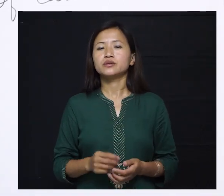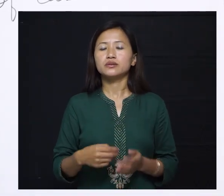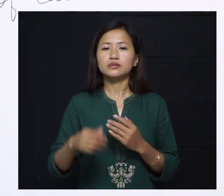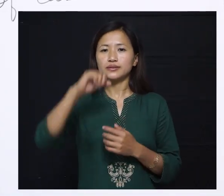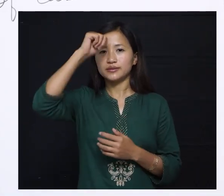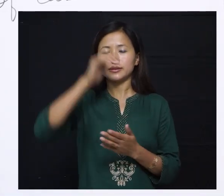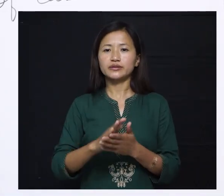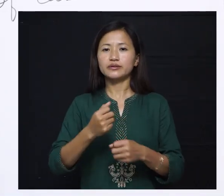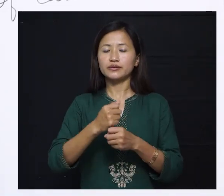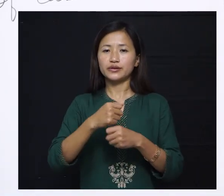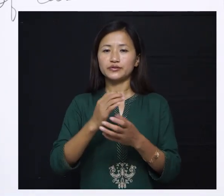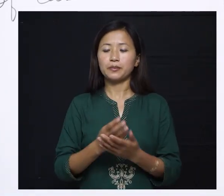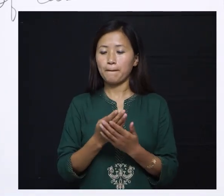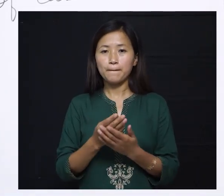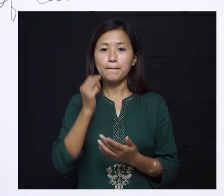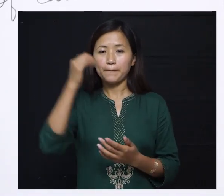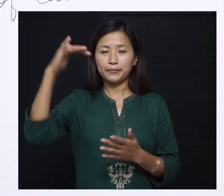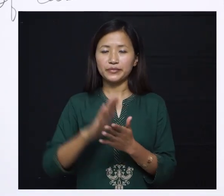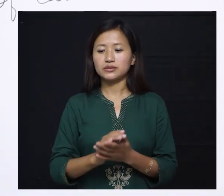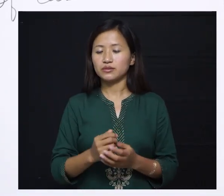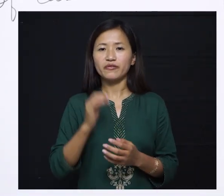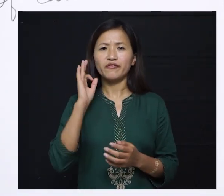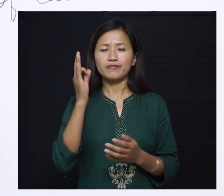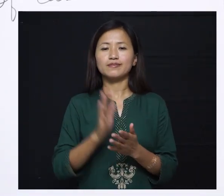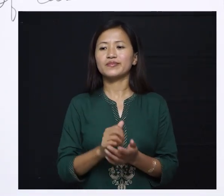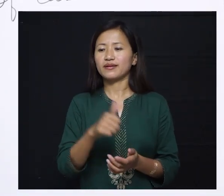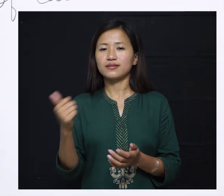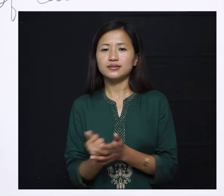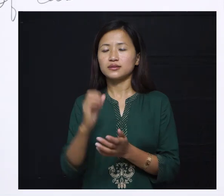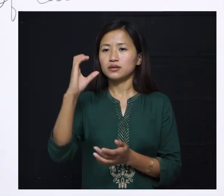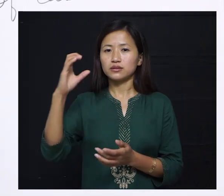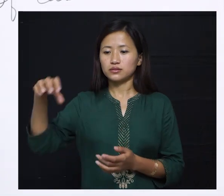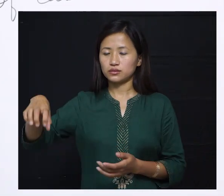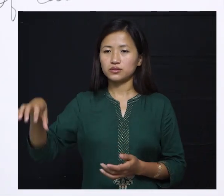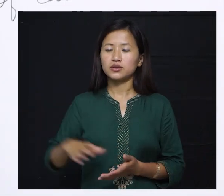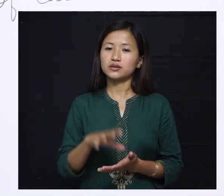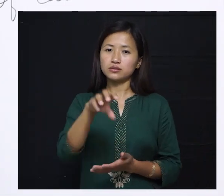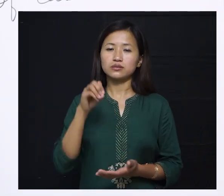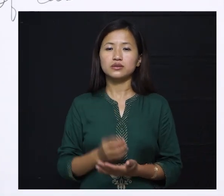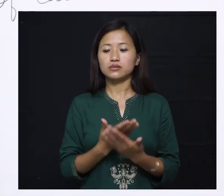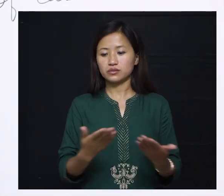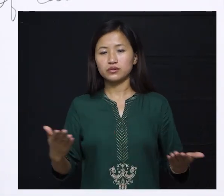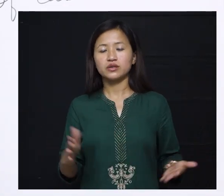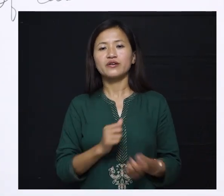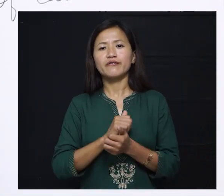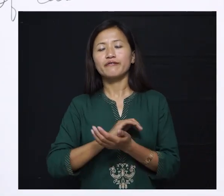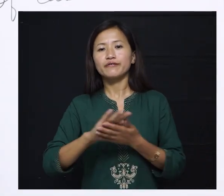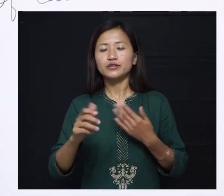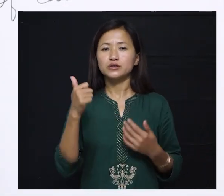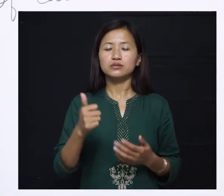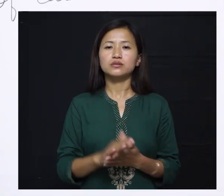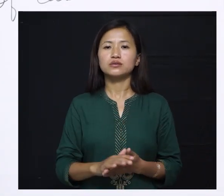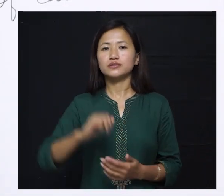days, they were so popular even in the other countries. So other countries came to India just to get those finished goods from the